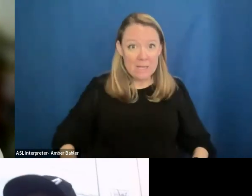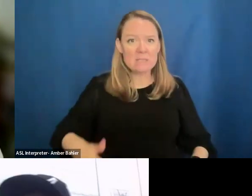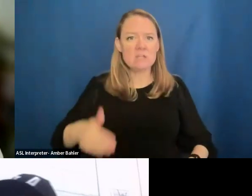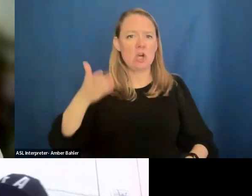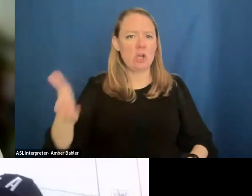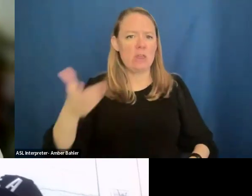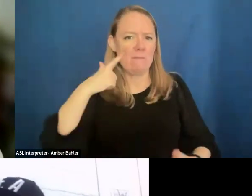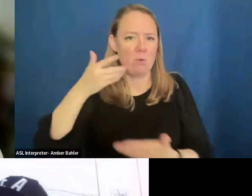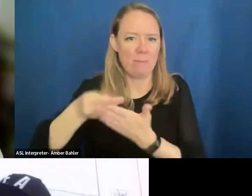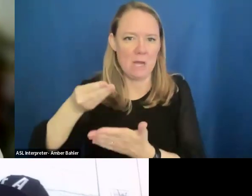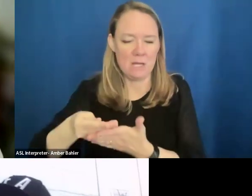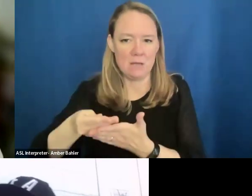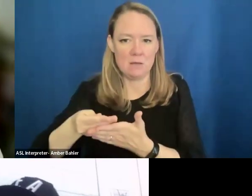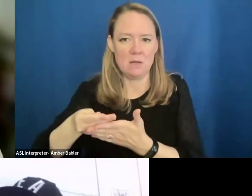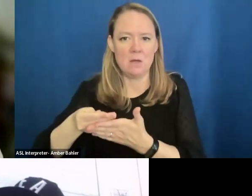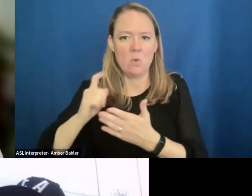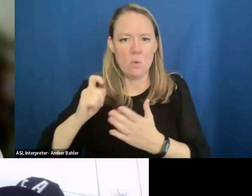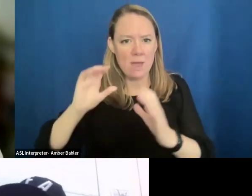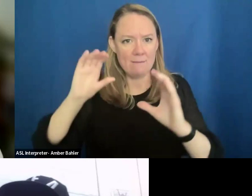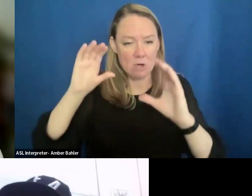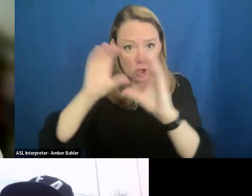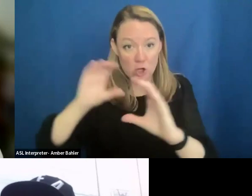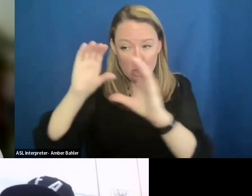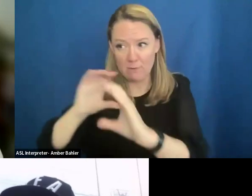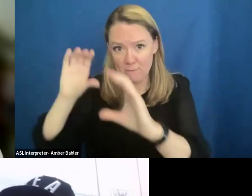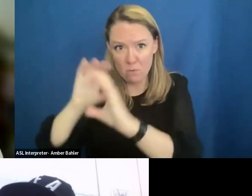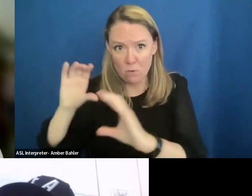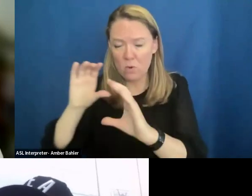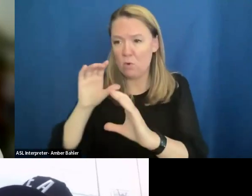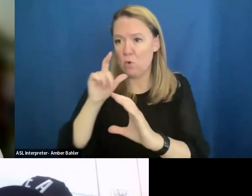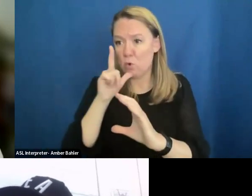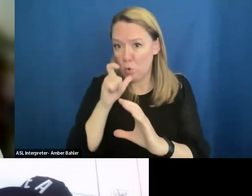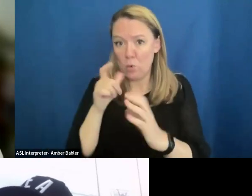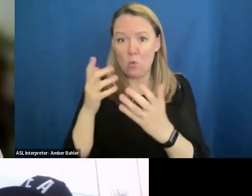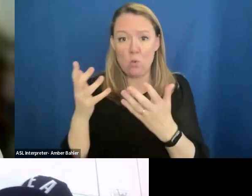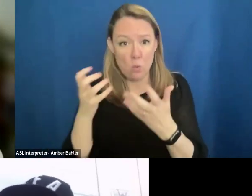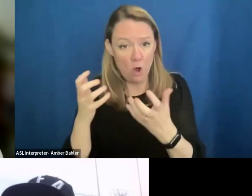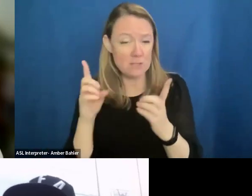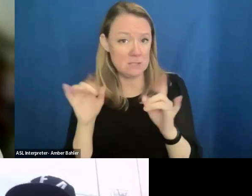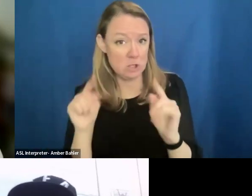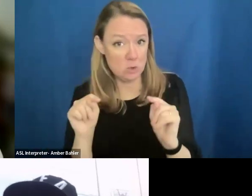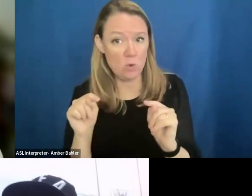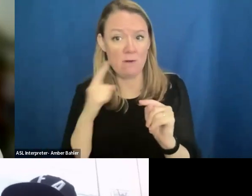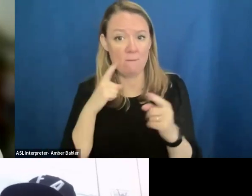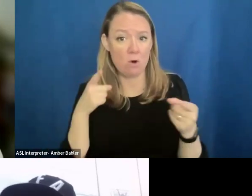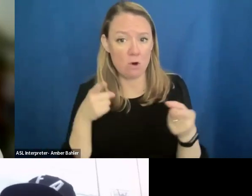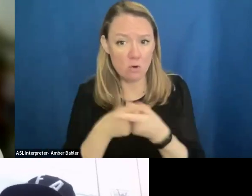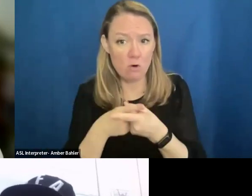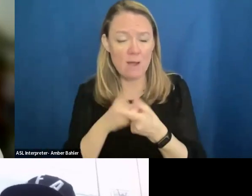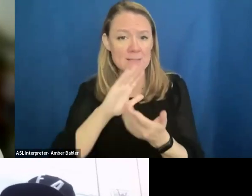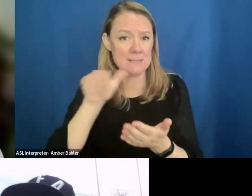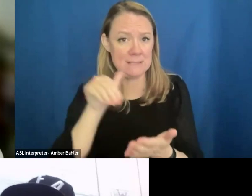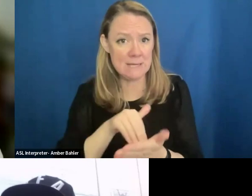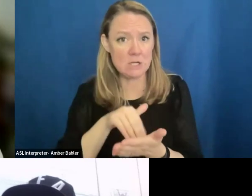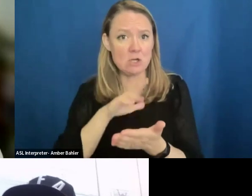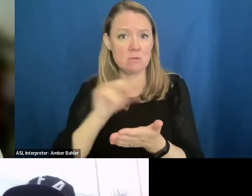that want to provide such a thing down the road for crisis centers and contracts and such, and that